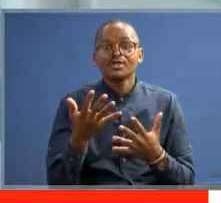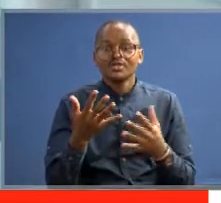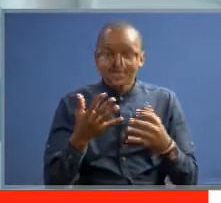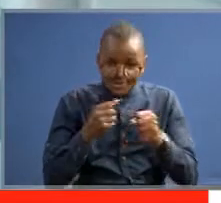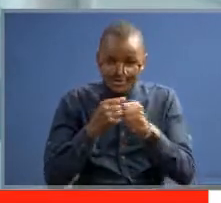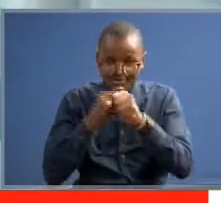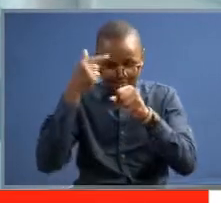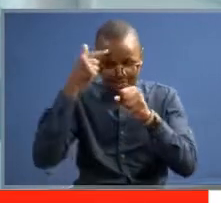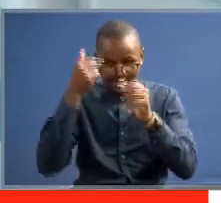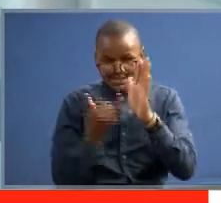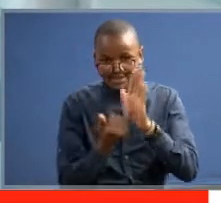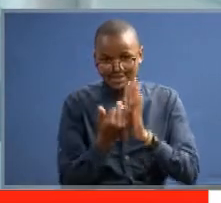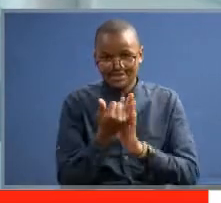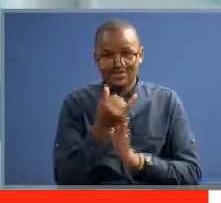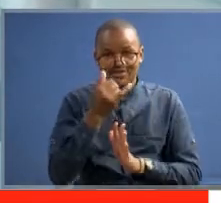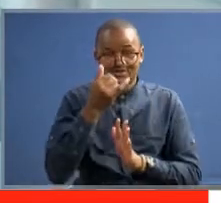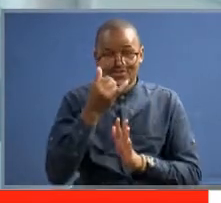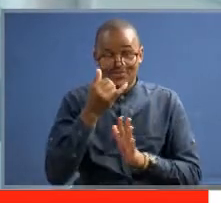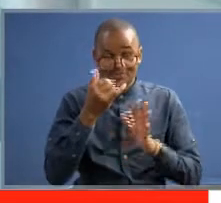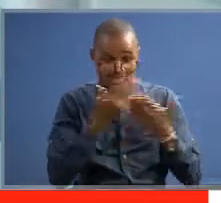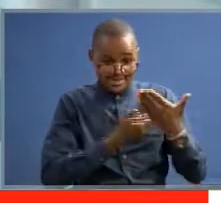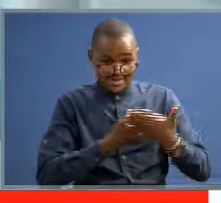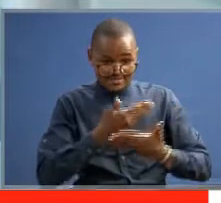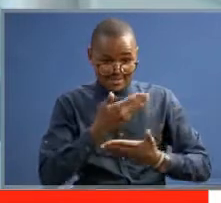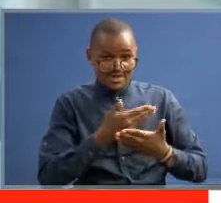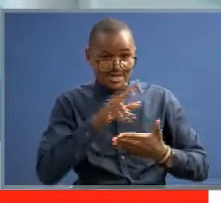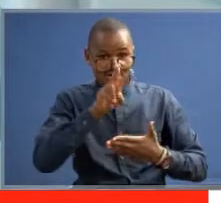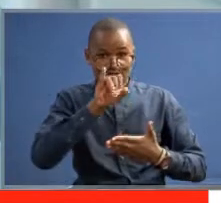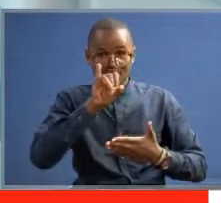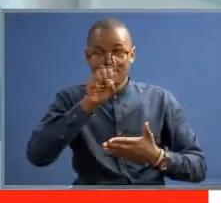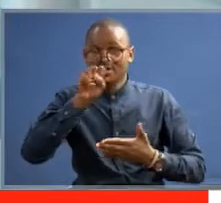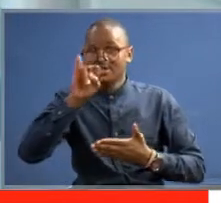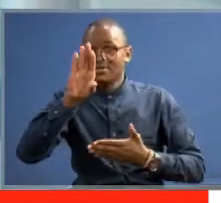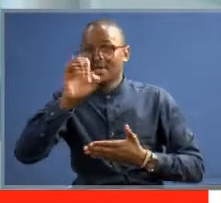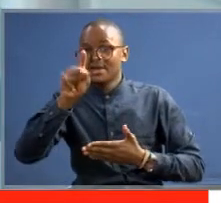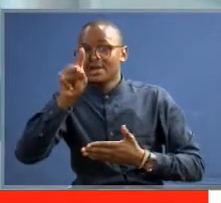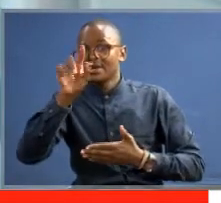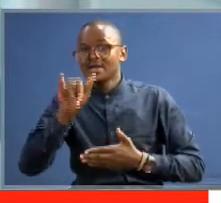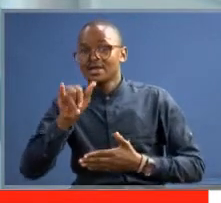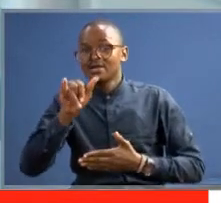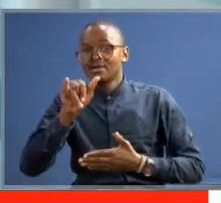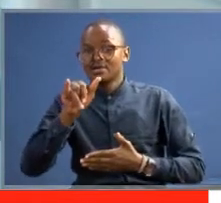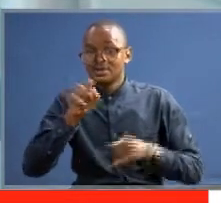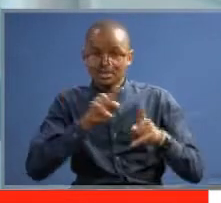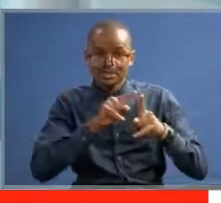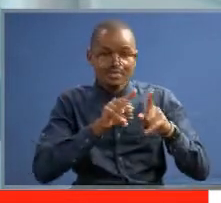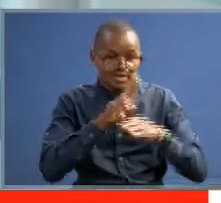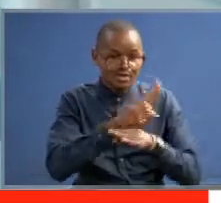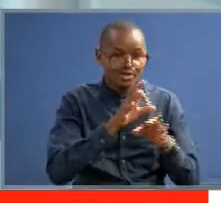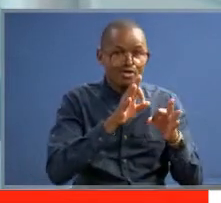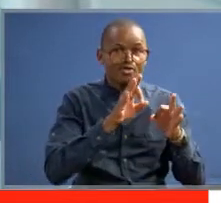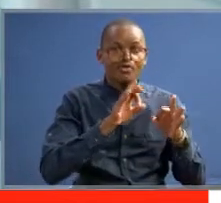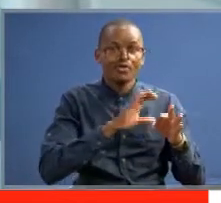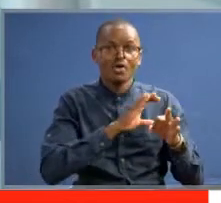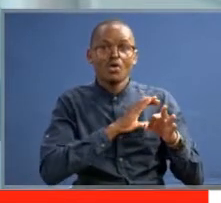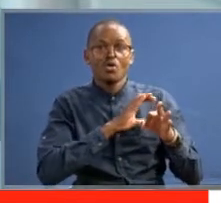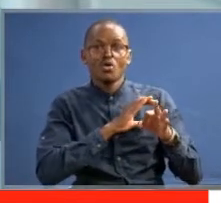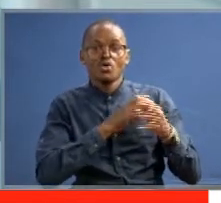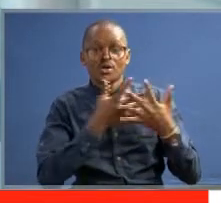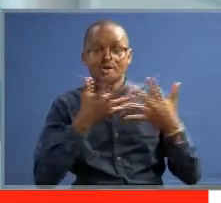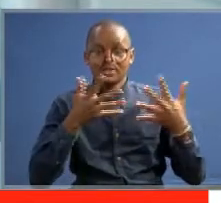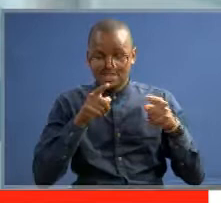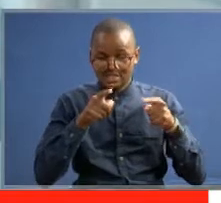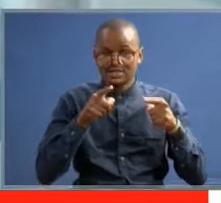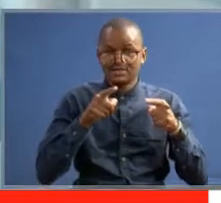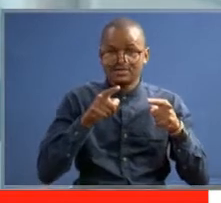and improve your visibility, your business visibility, and the consumption of your product. So this is